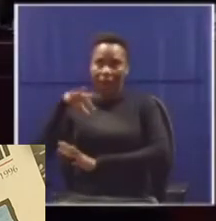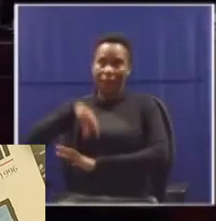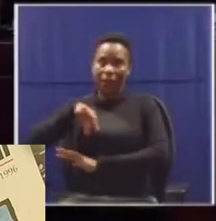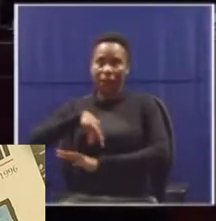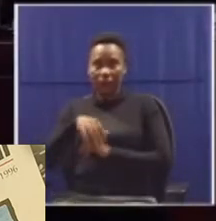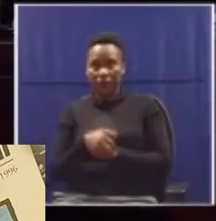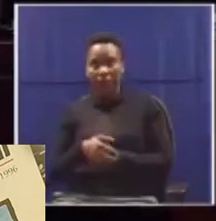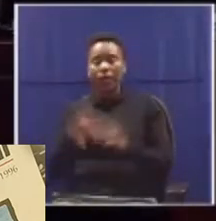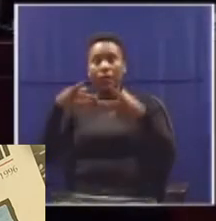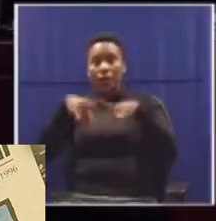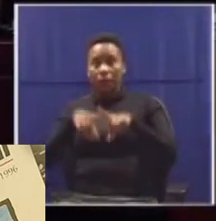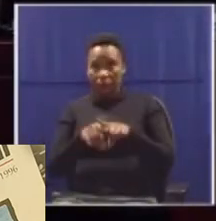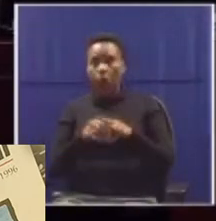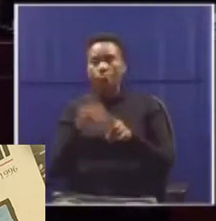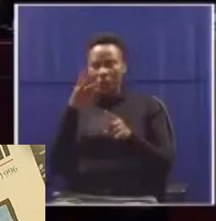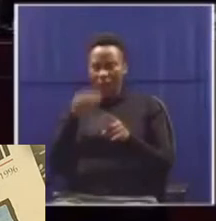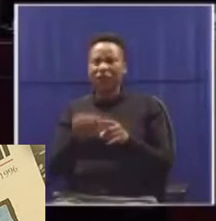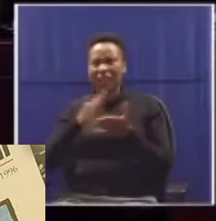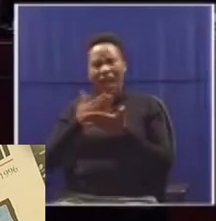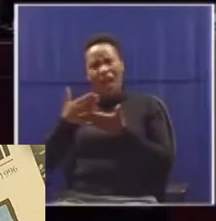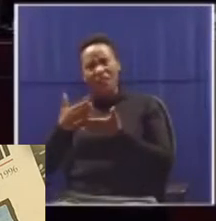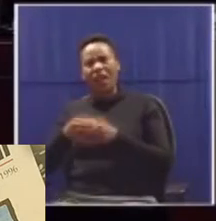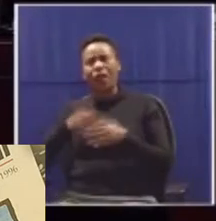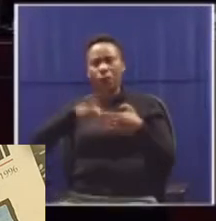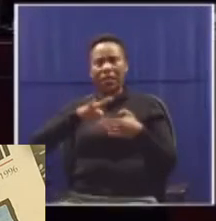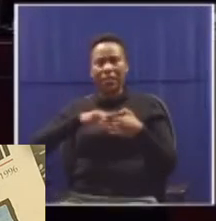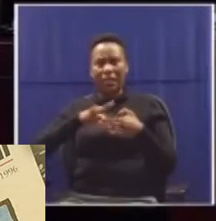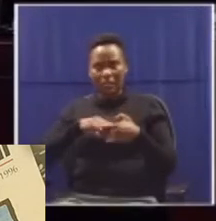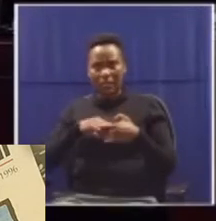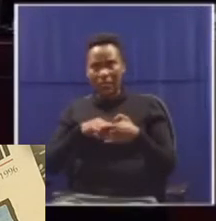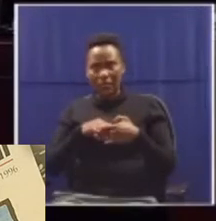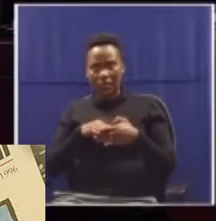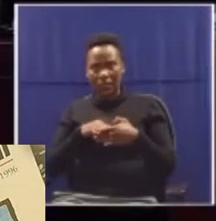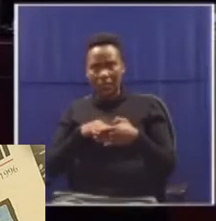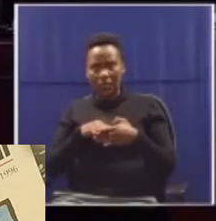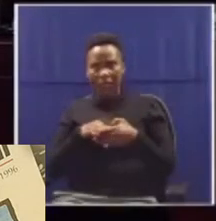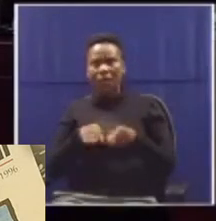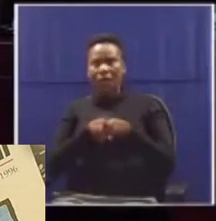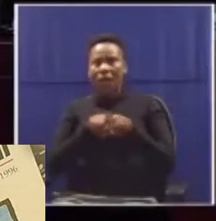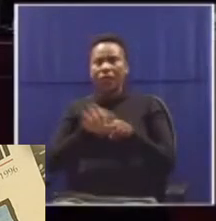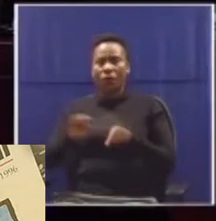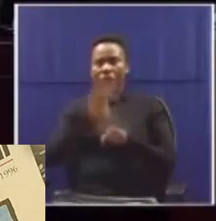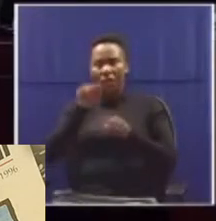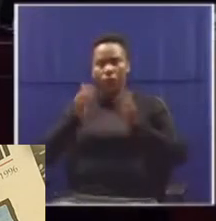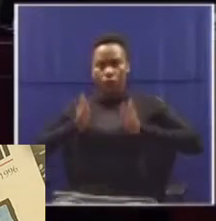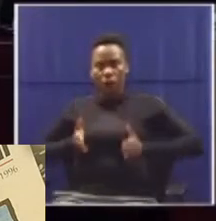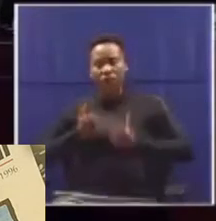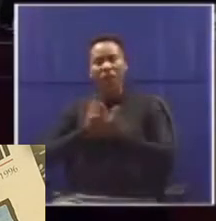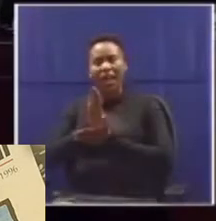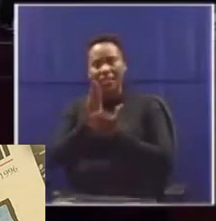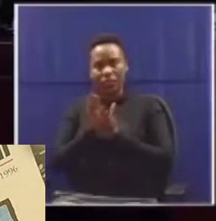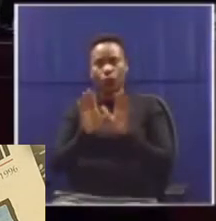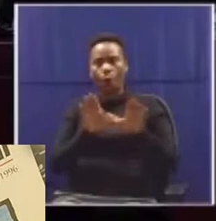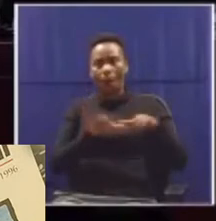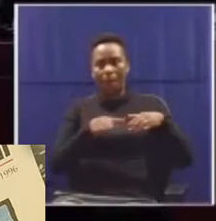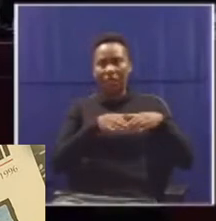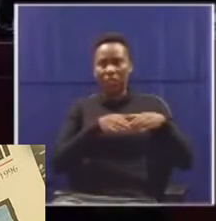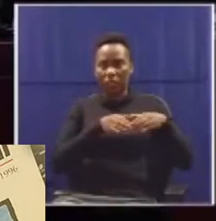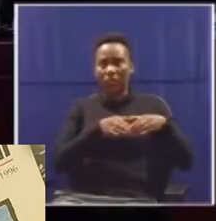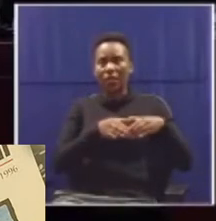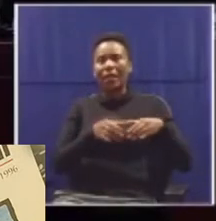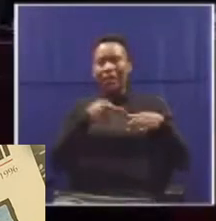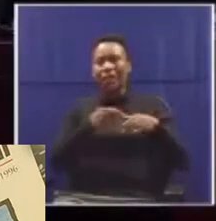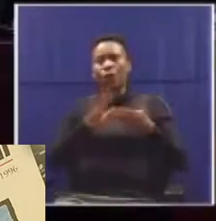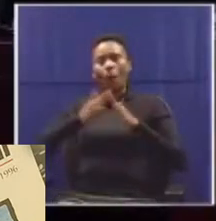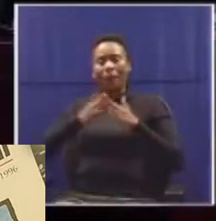for some other reason as I had identified work for the South African Human Rights Commission as community service